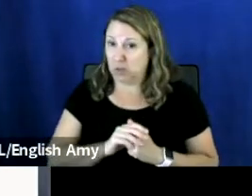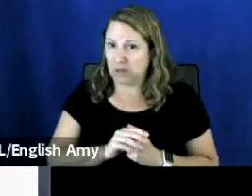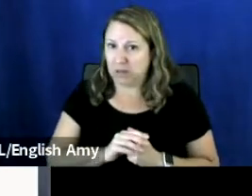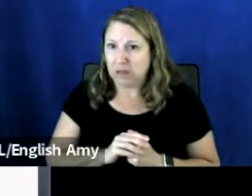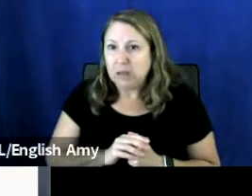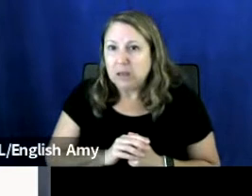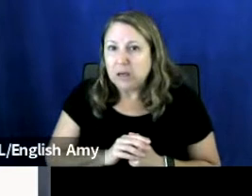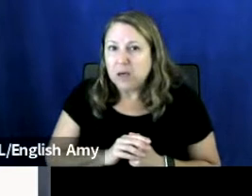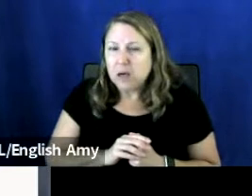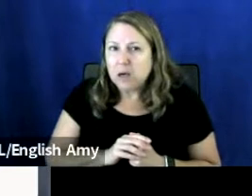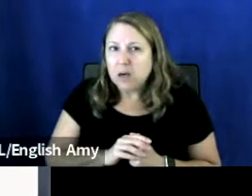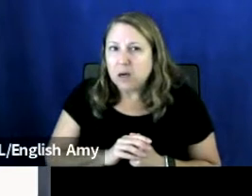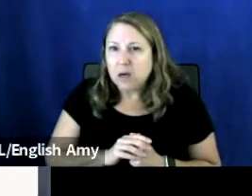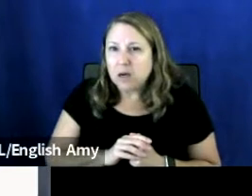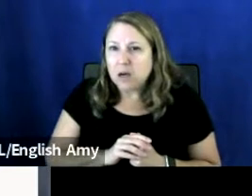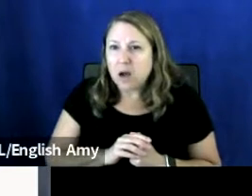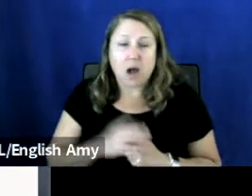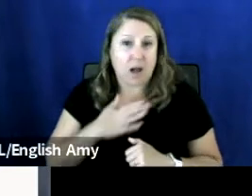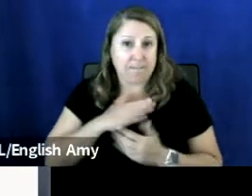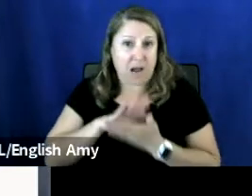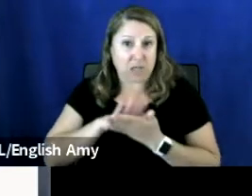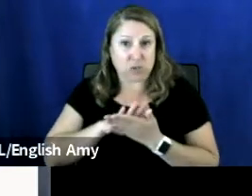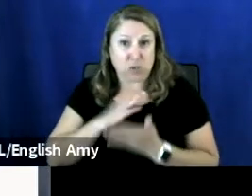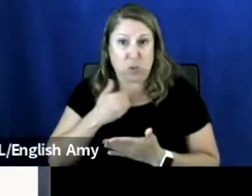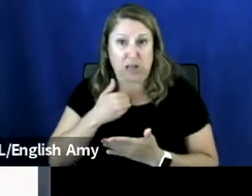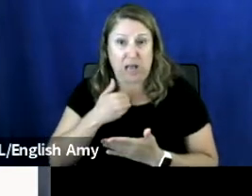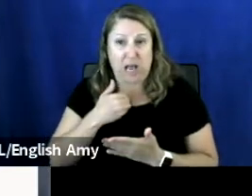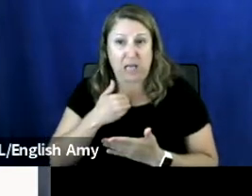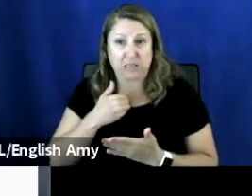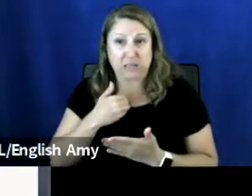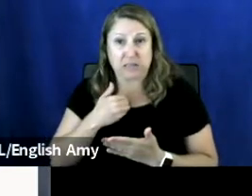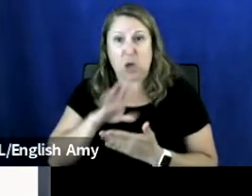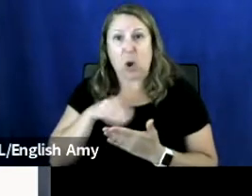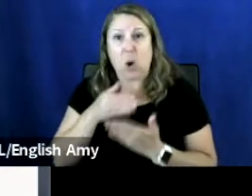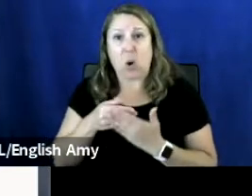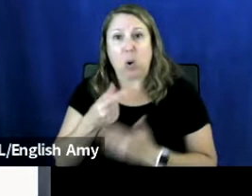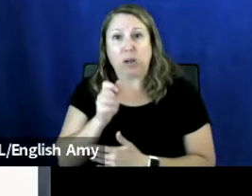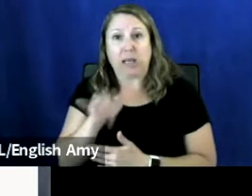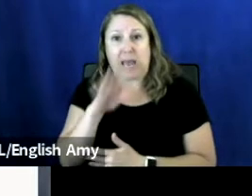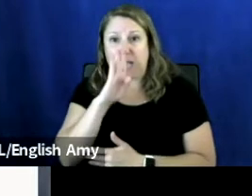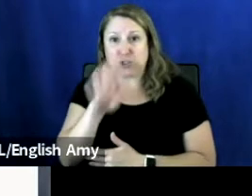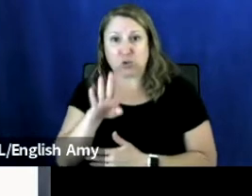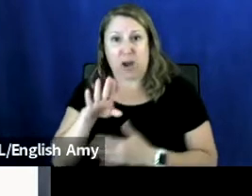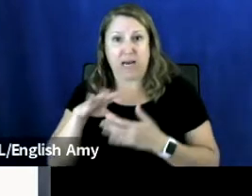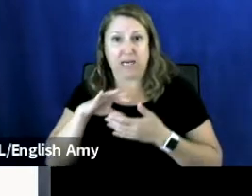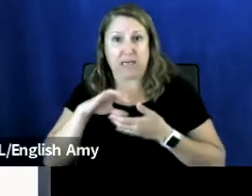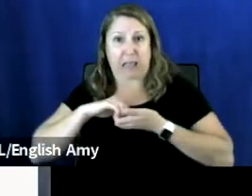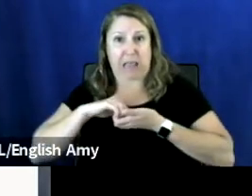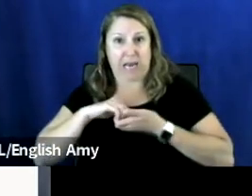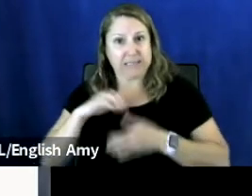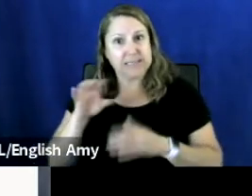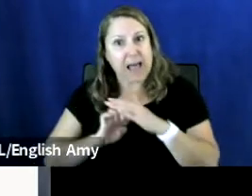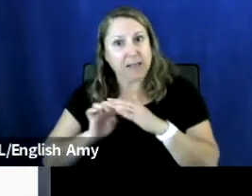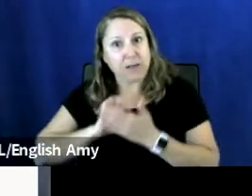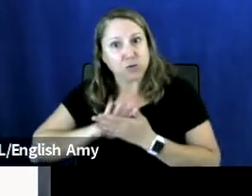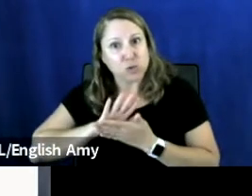and my school has a whole like gay straight alliance, and like they're in elementary school, and like when